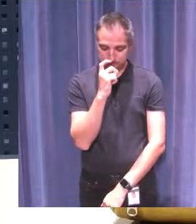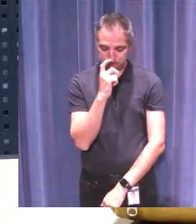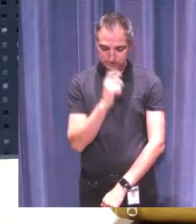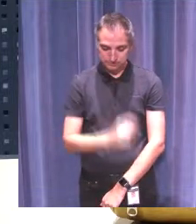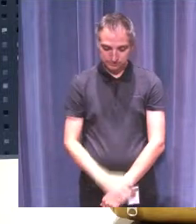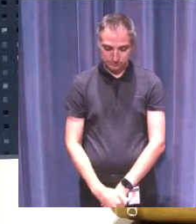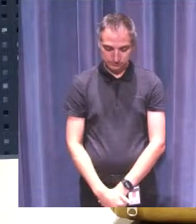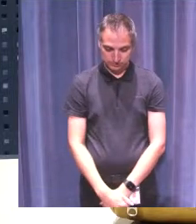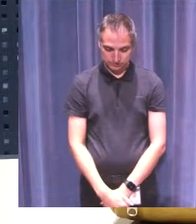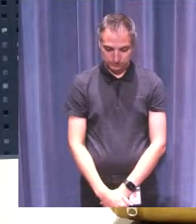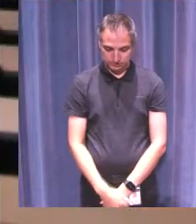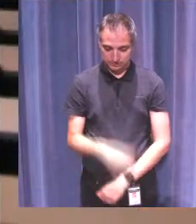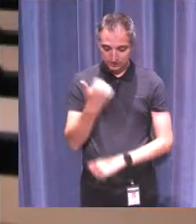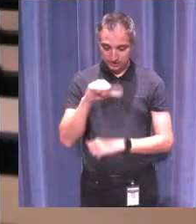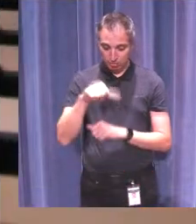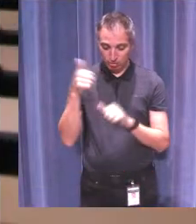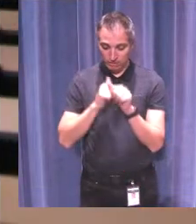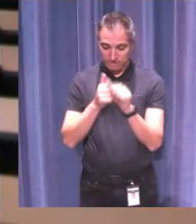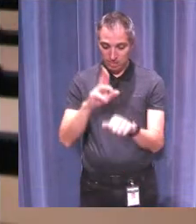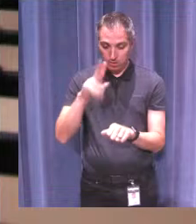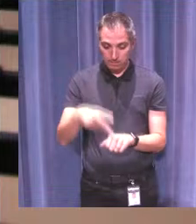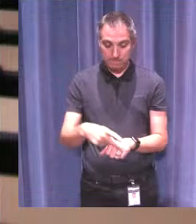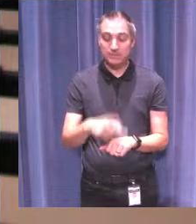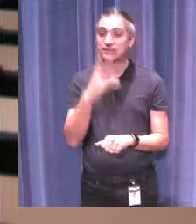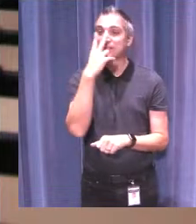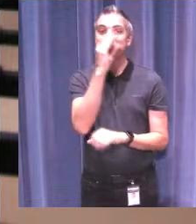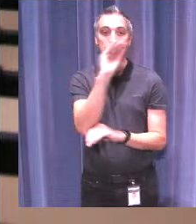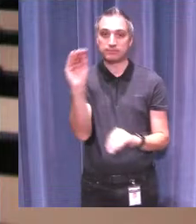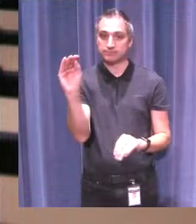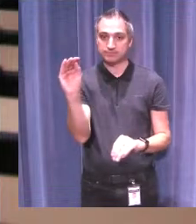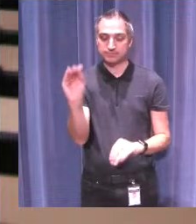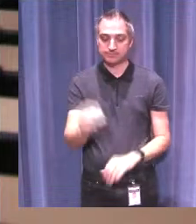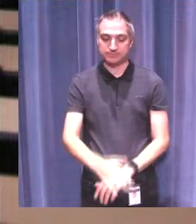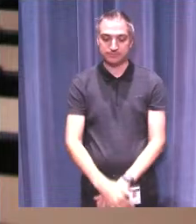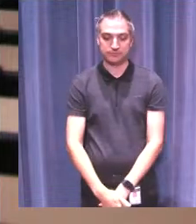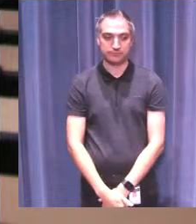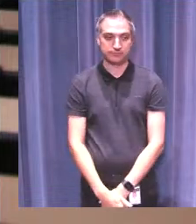you. Any other follow-ups? Seeing none.